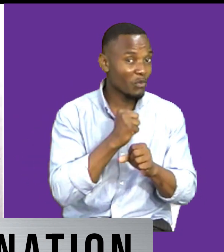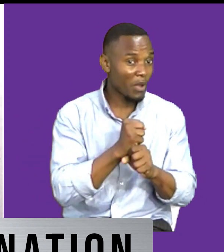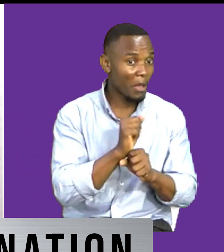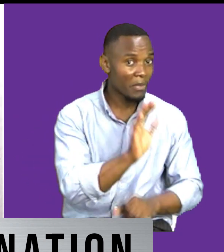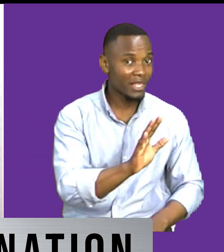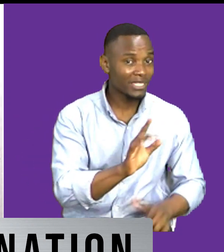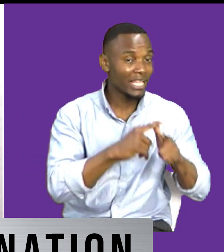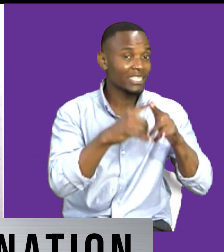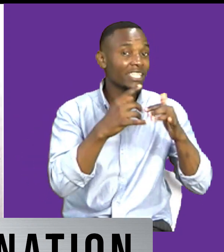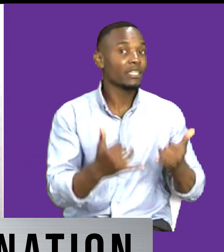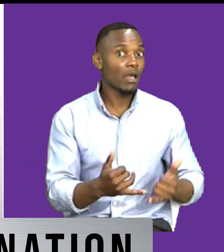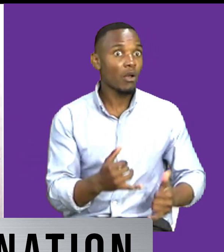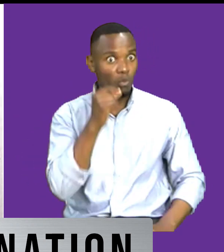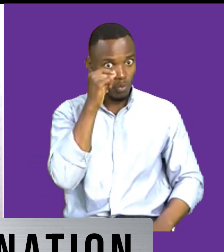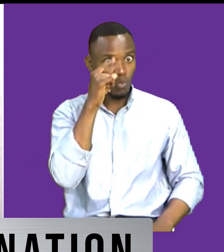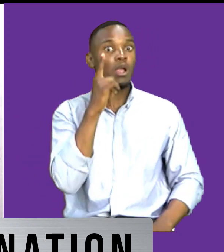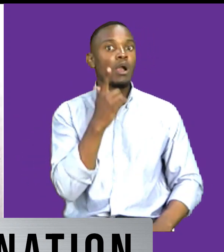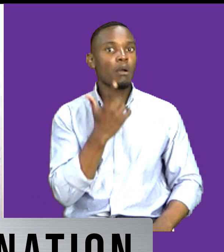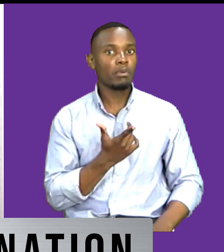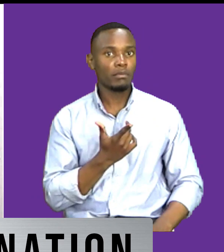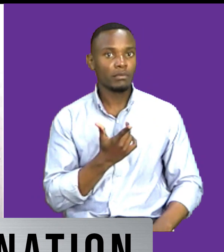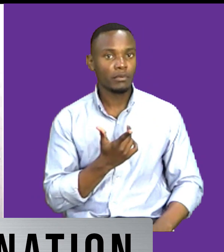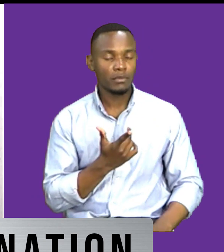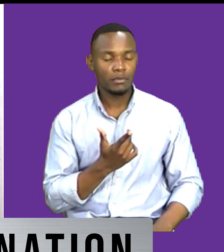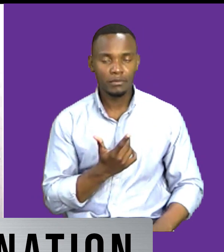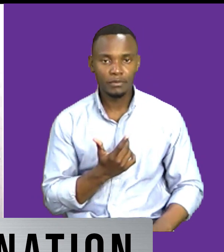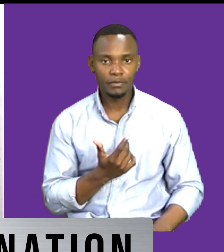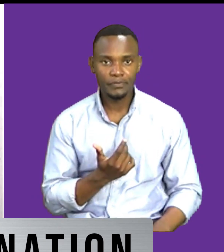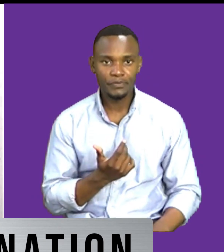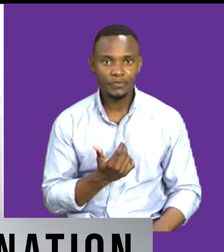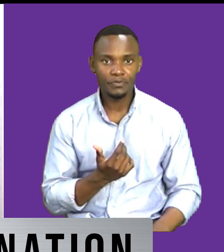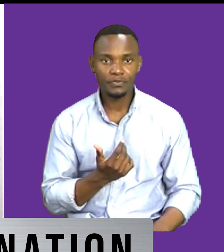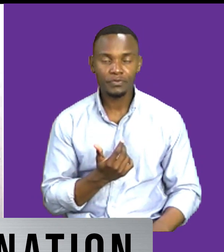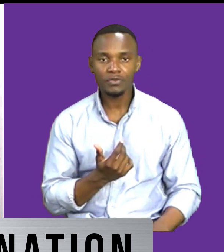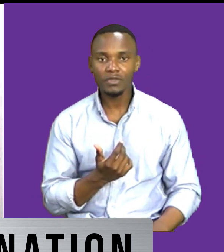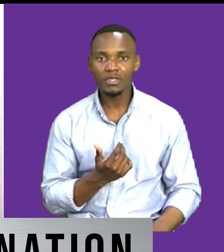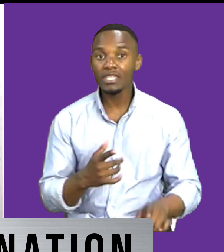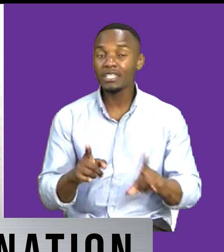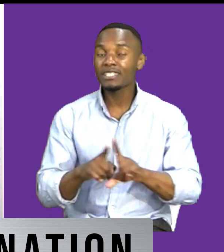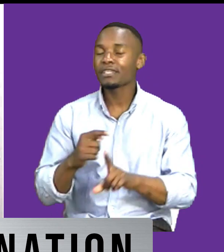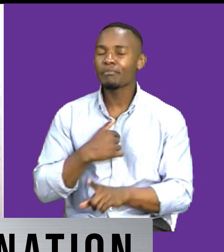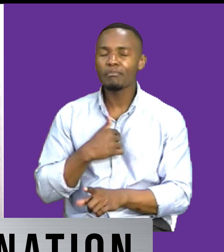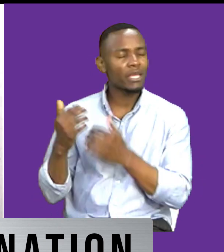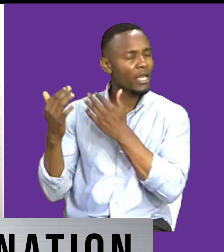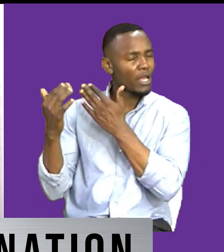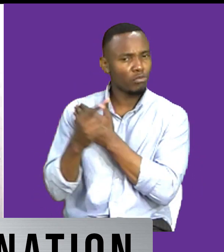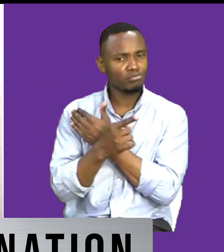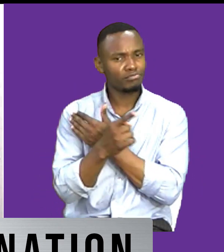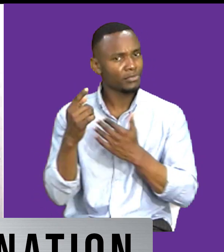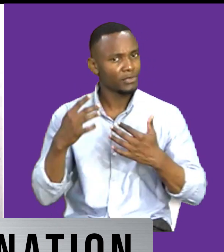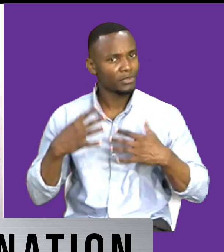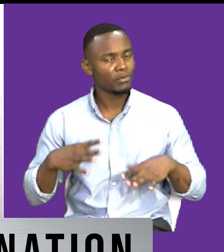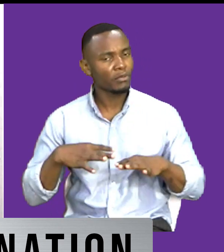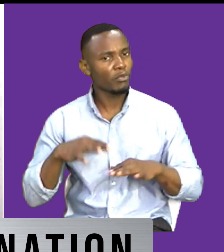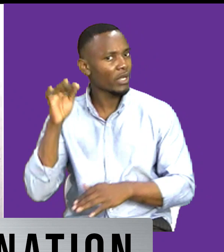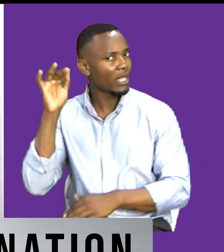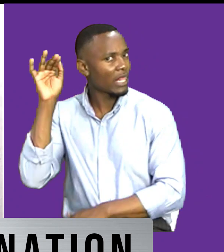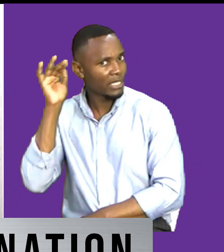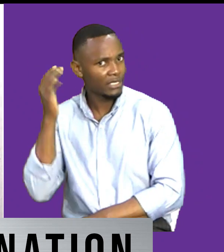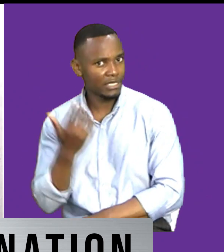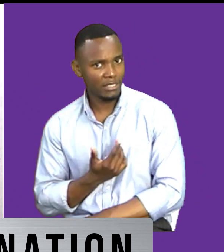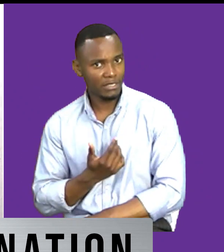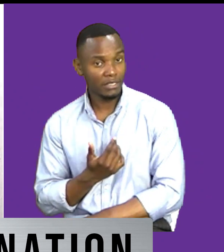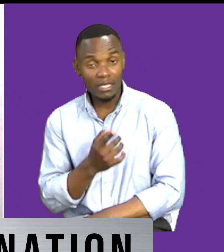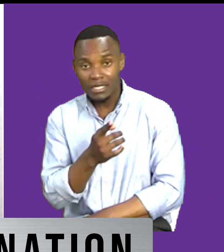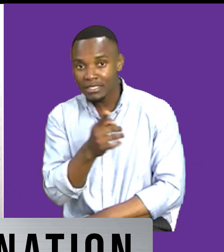hey, wait a minute. Yeah, you know, the thing that and I want middle class, I hope they're listening to this show. Yeah. The thing